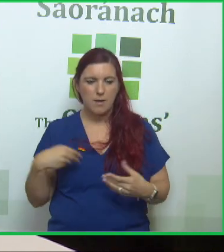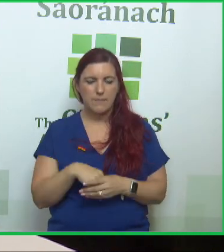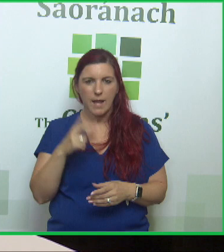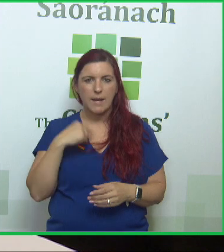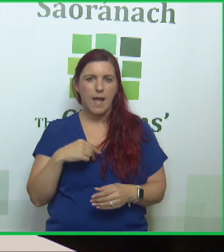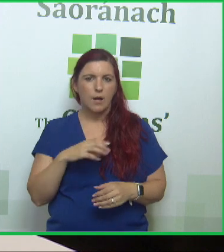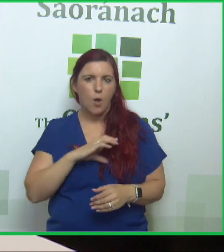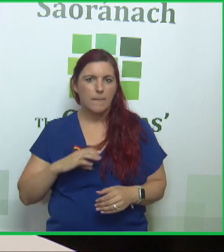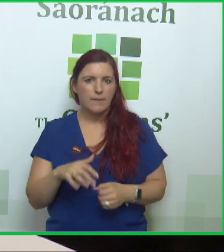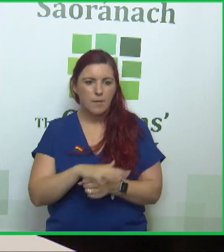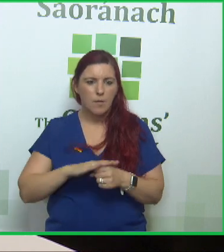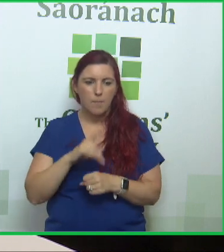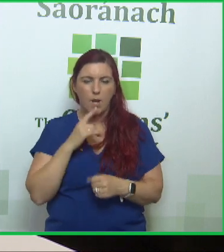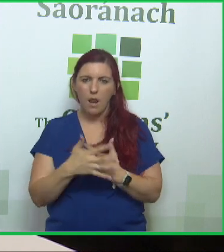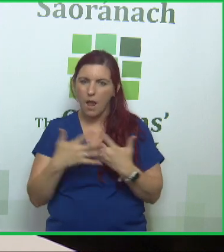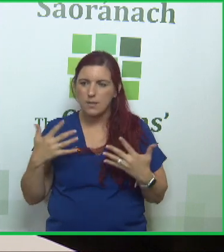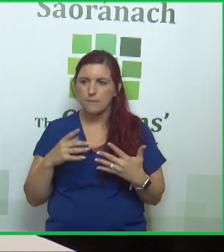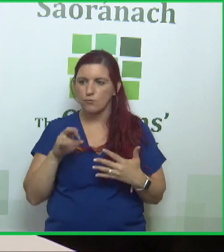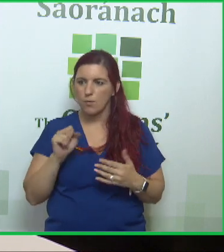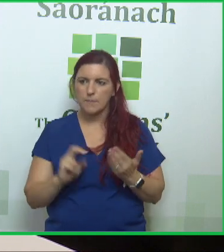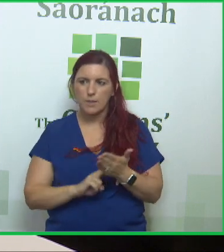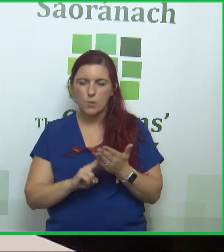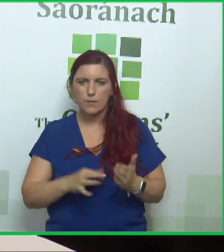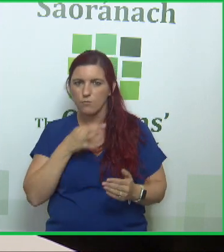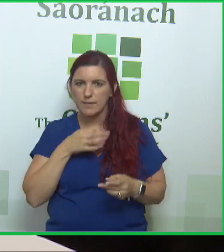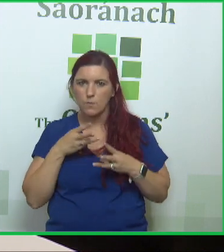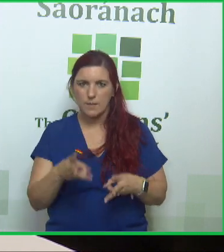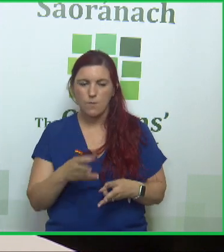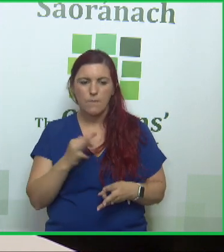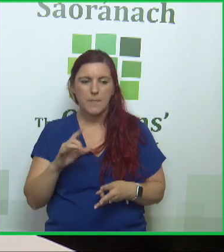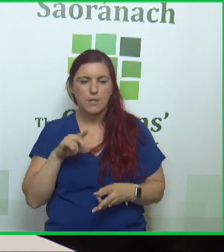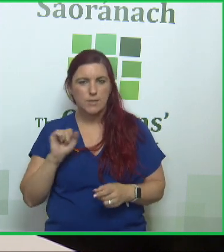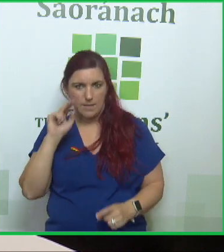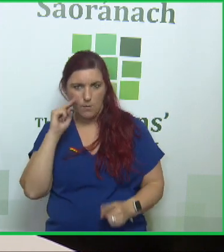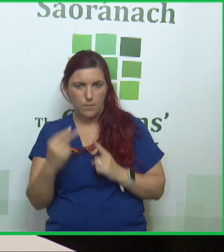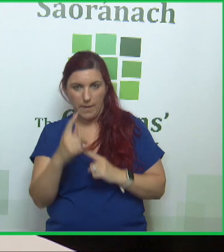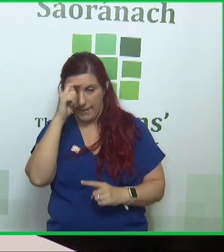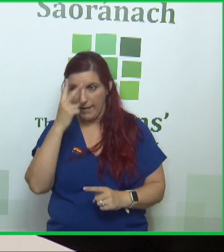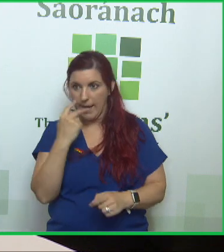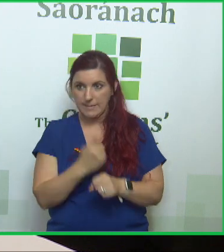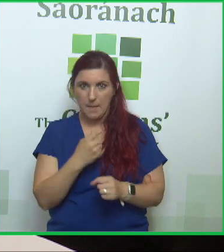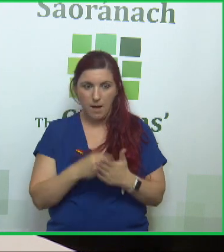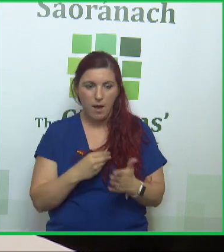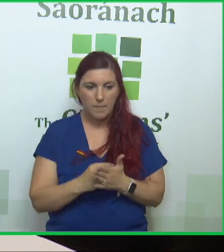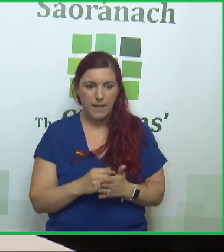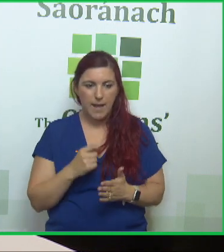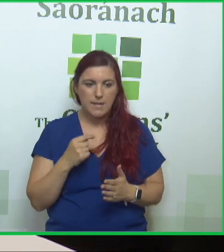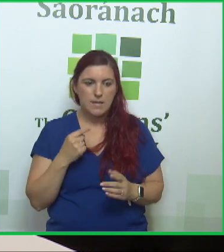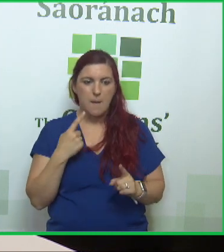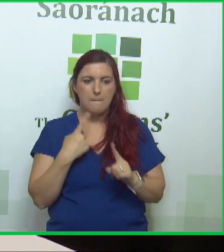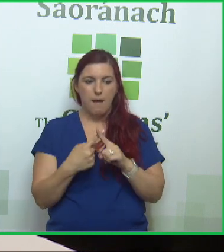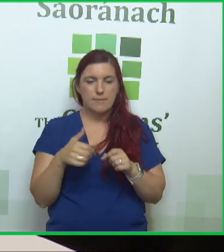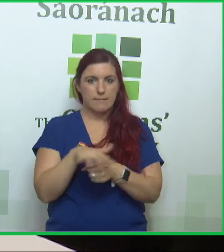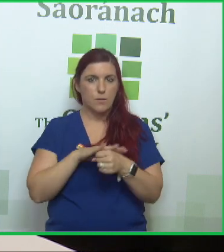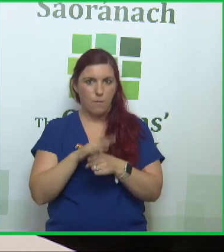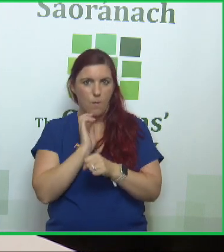of drugs being used in risky ways. And I suppose from the HSE's perspective, we see the nighttime economy as a positive setting where we can